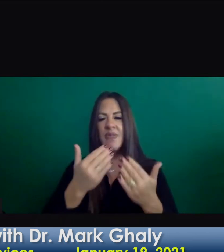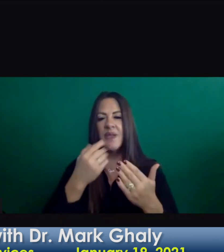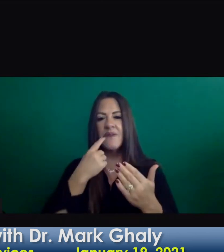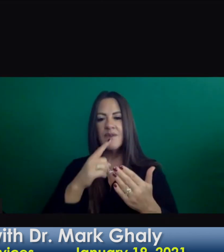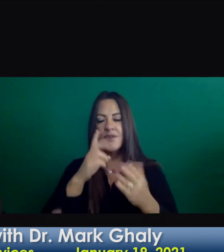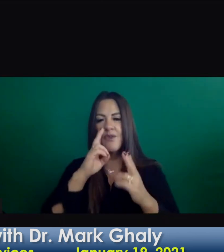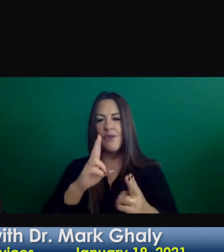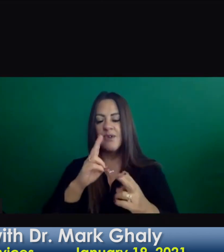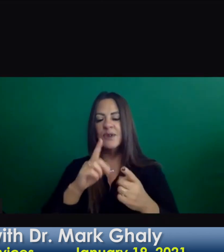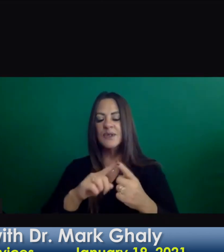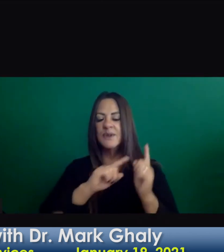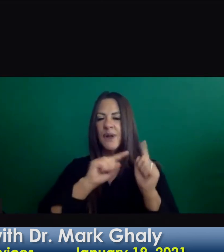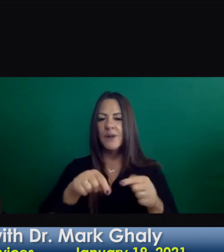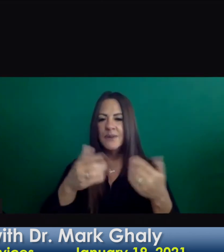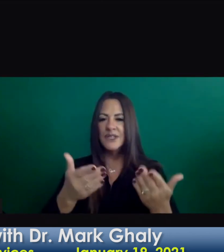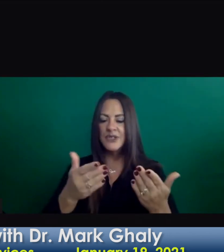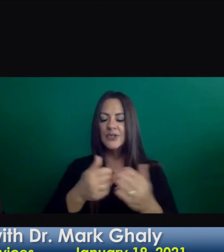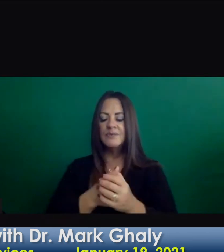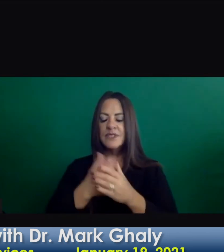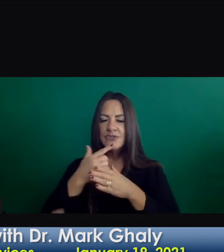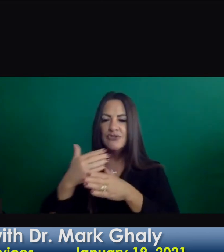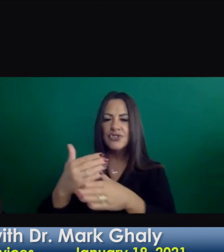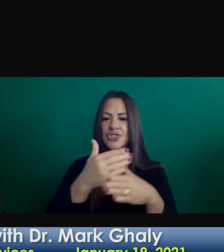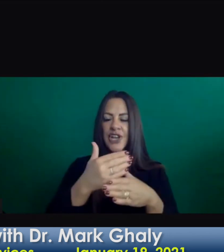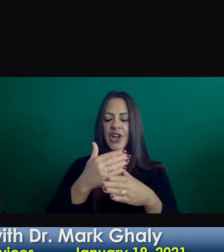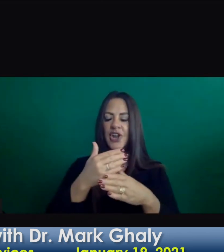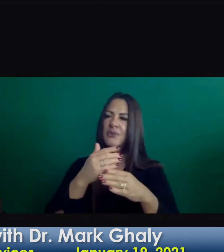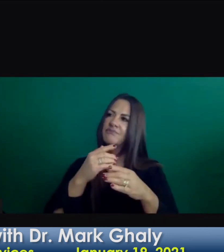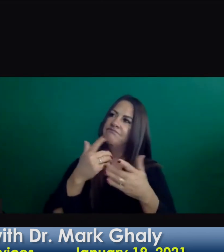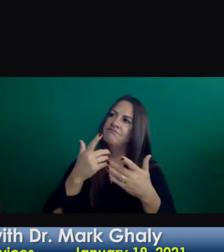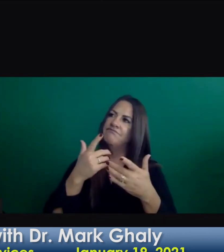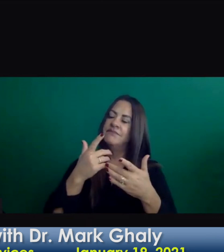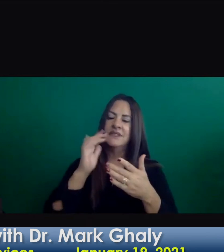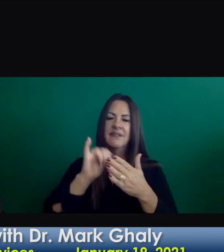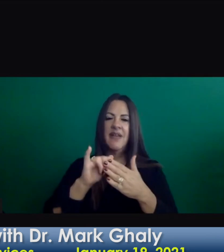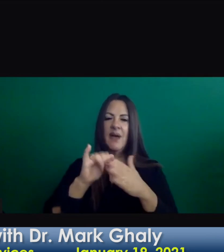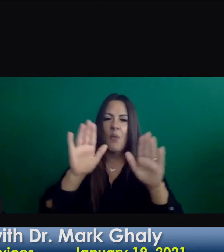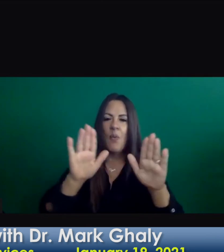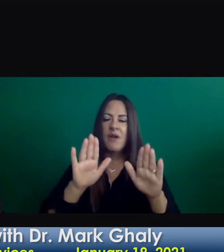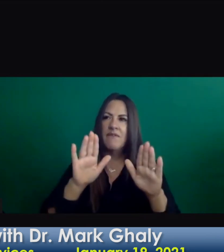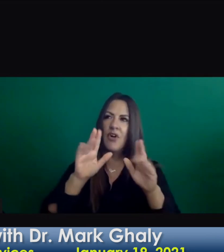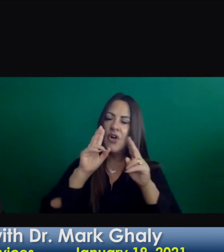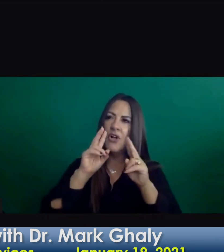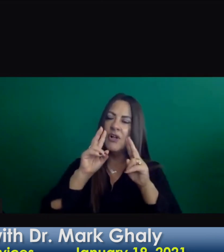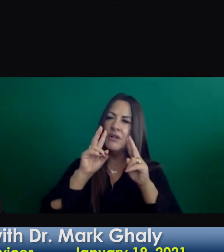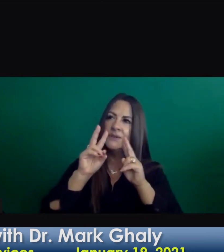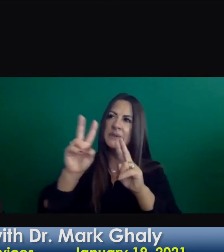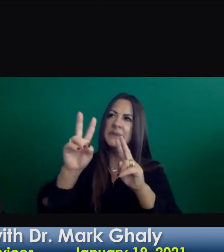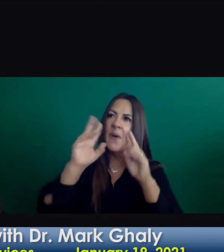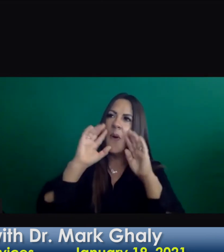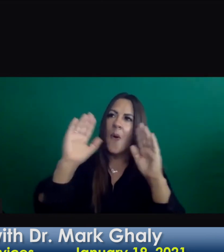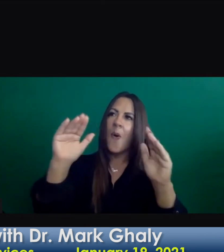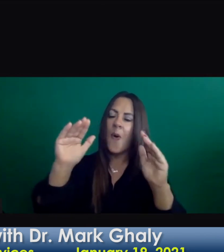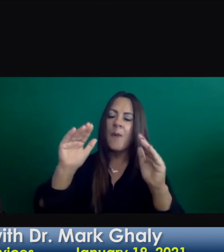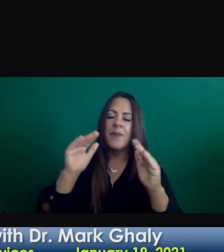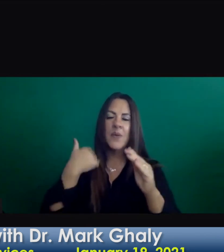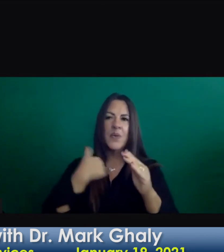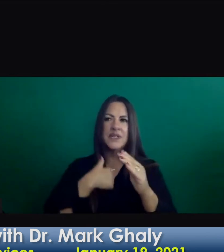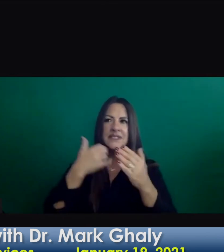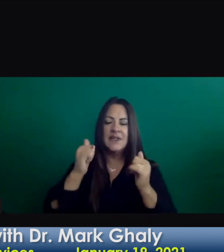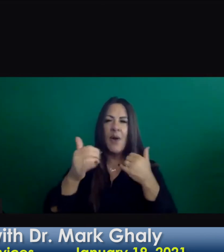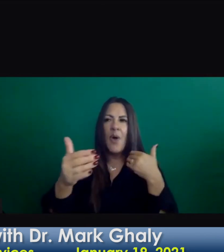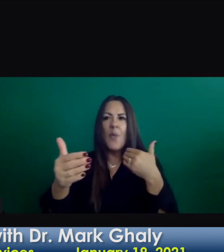to share what is that glimmer of hope, that bright light still in the tunnel, but